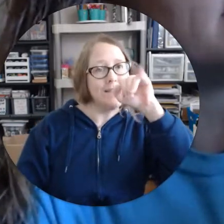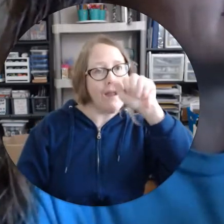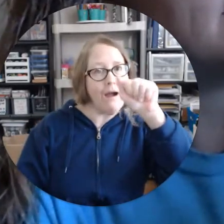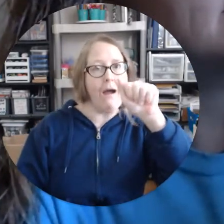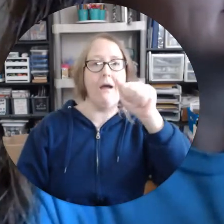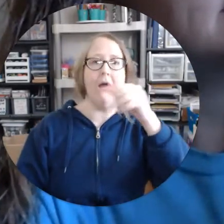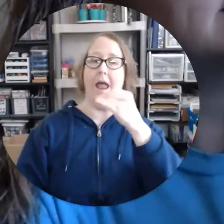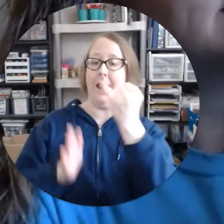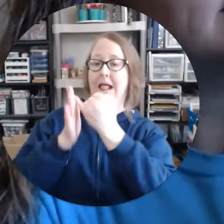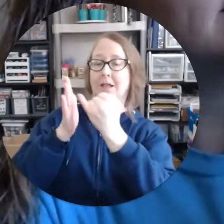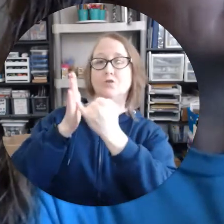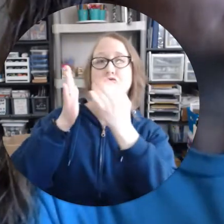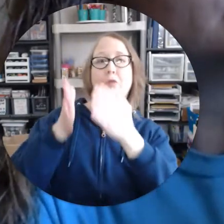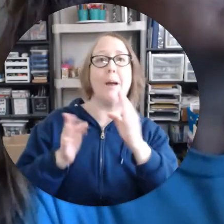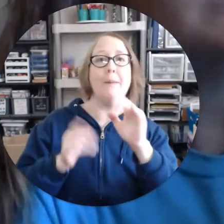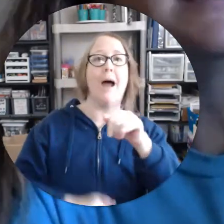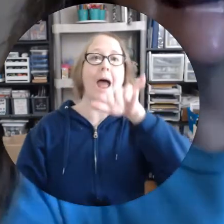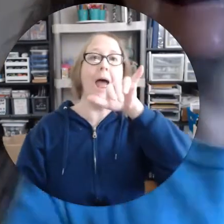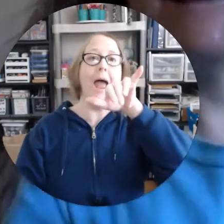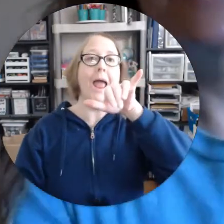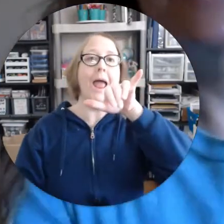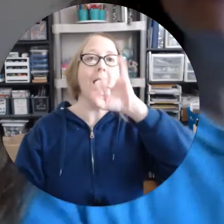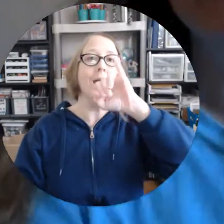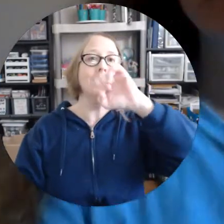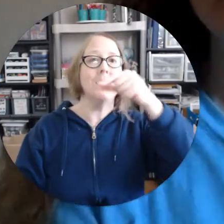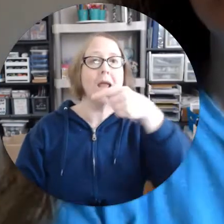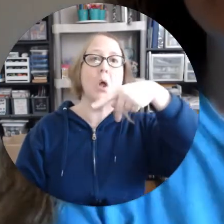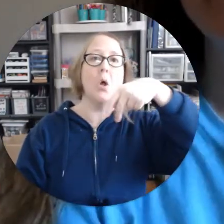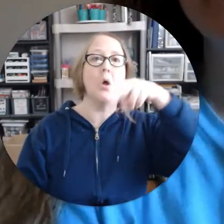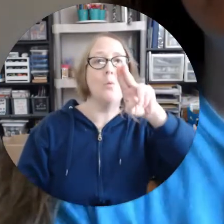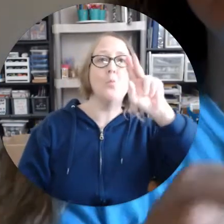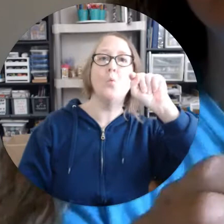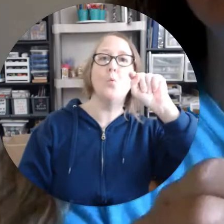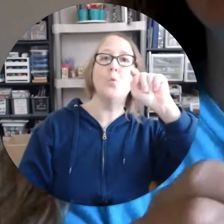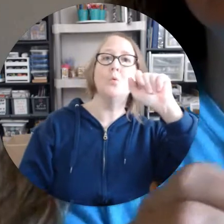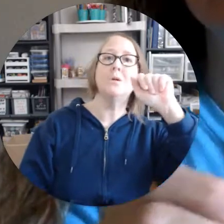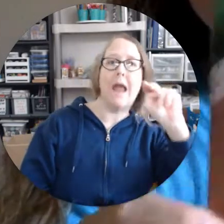illustrated by Ying Hu Tan.